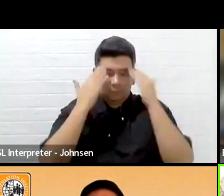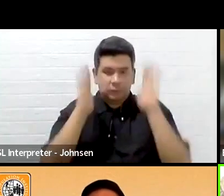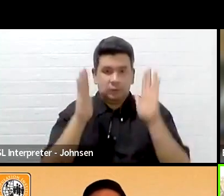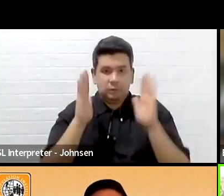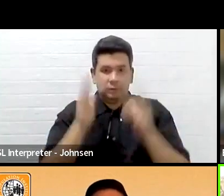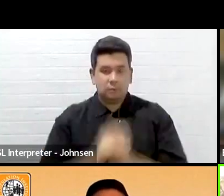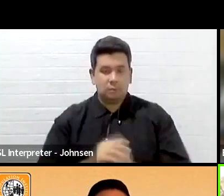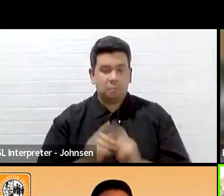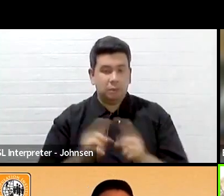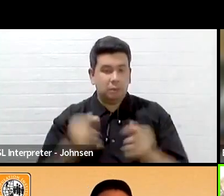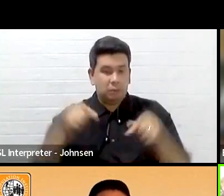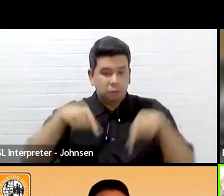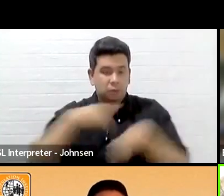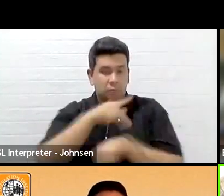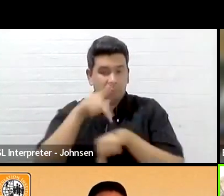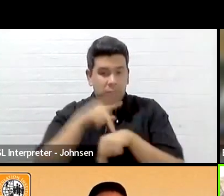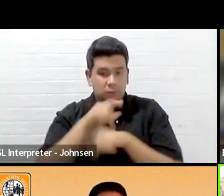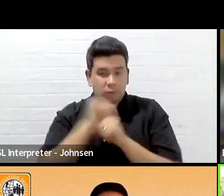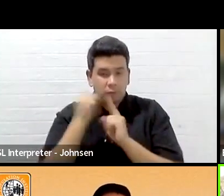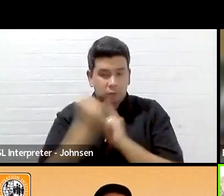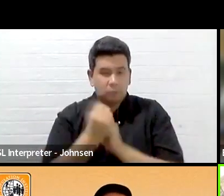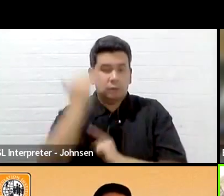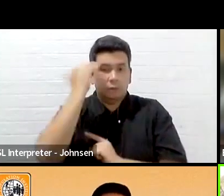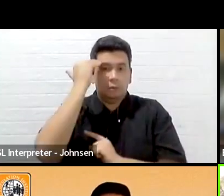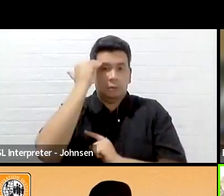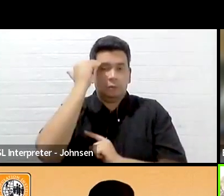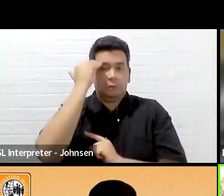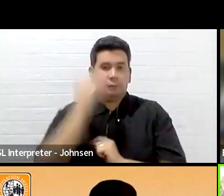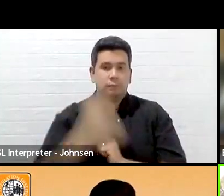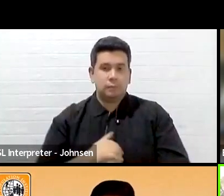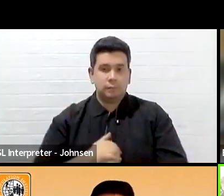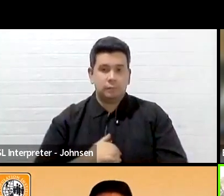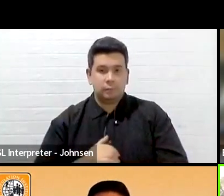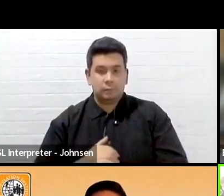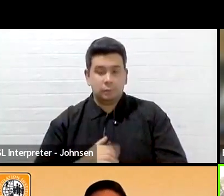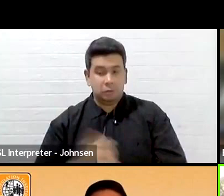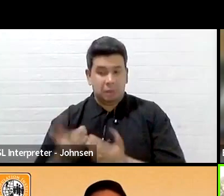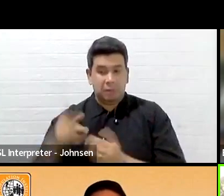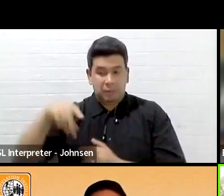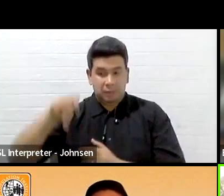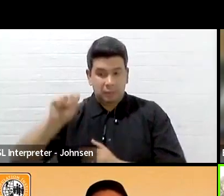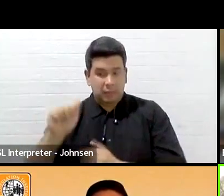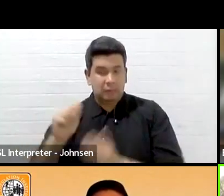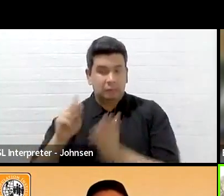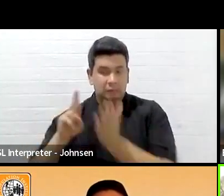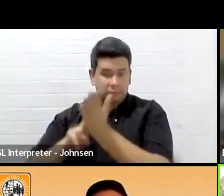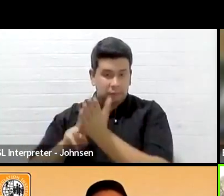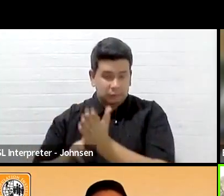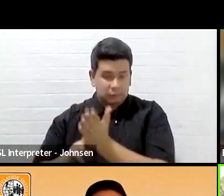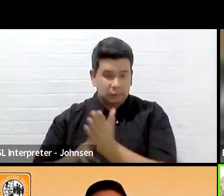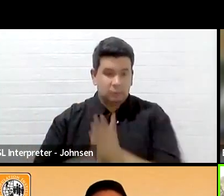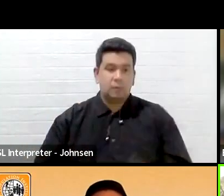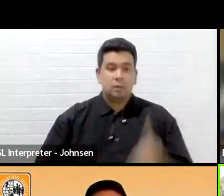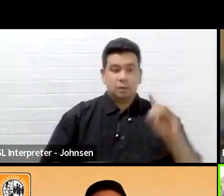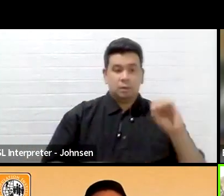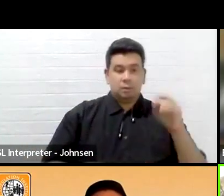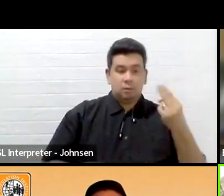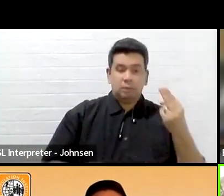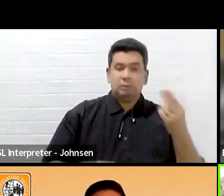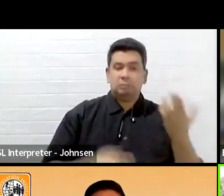situation here, where there is that difference between the civil registration deaths and the DOH deaths.